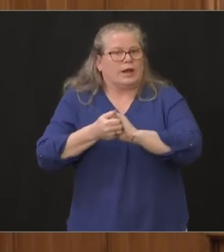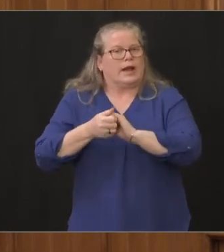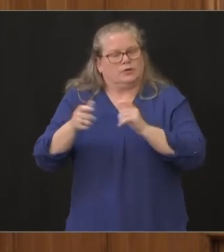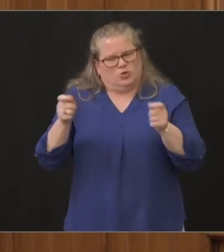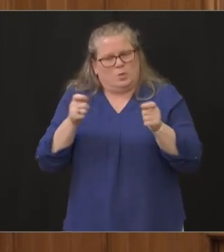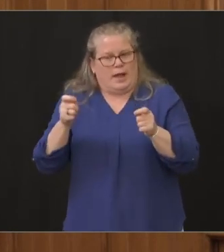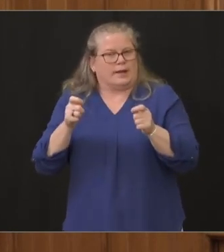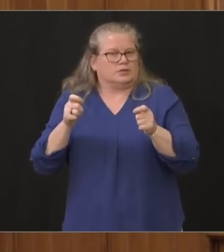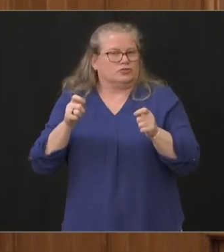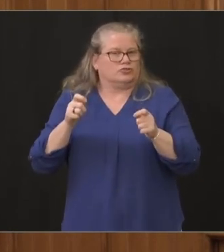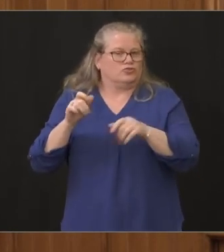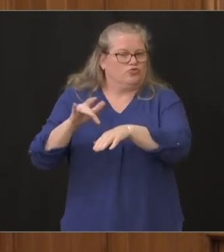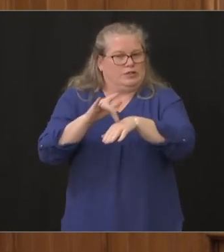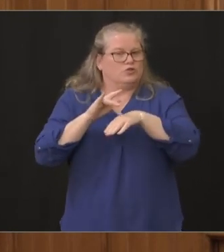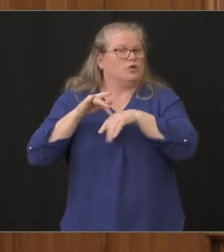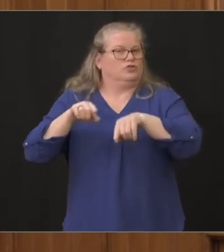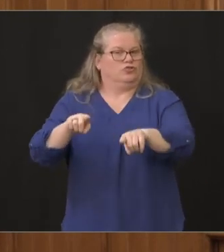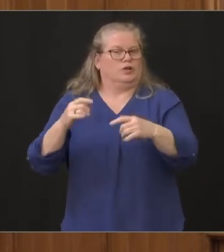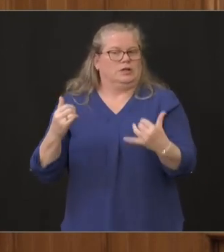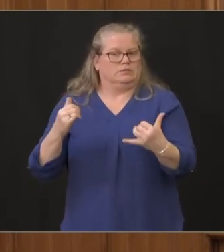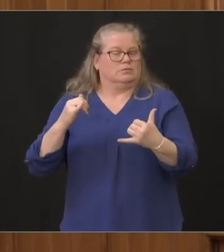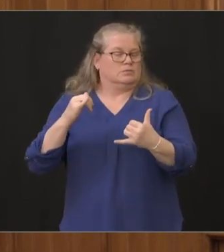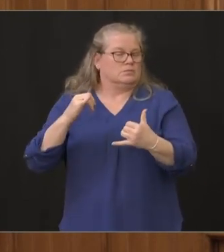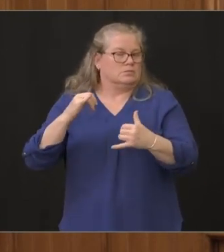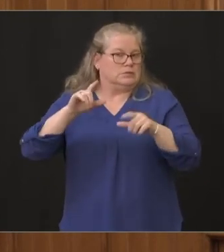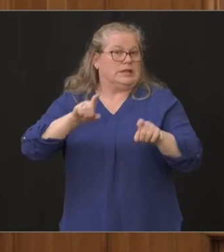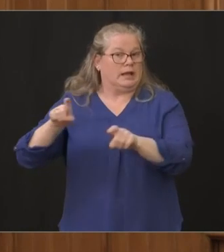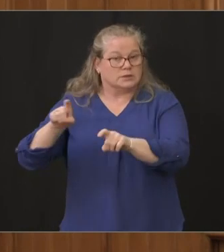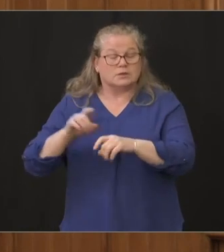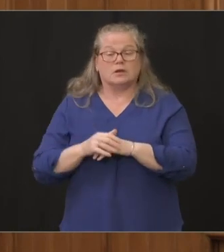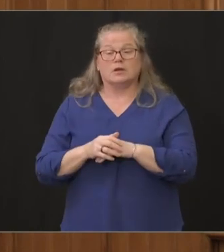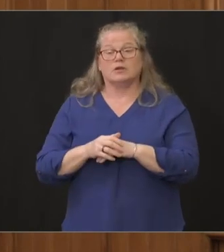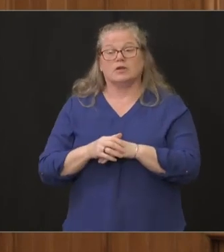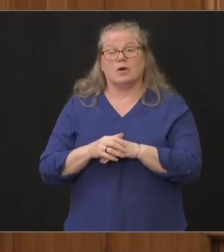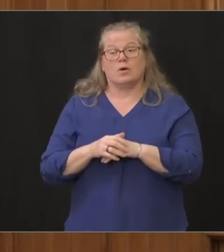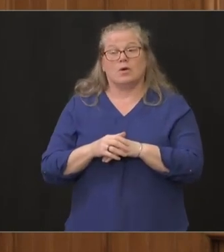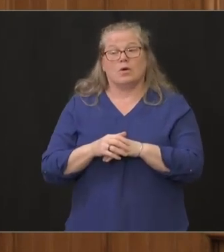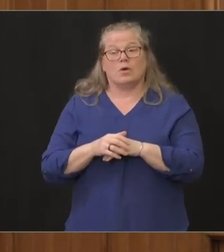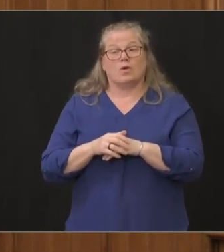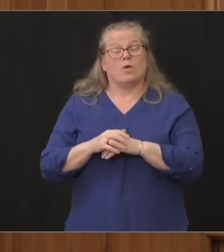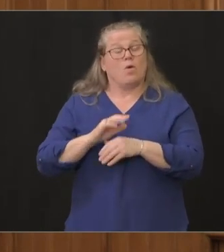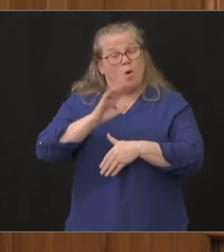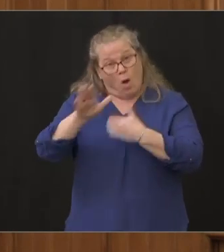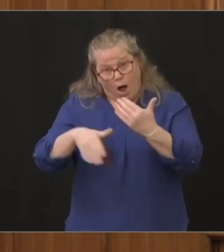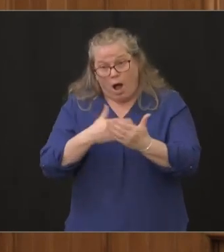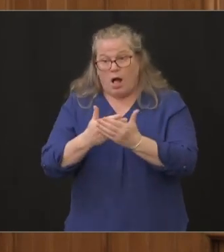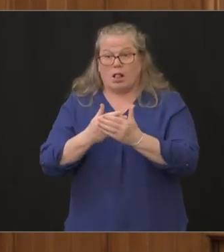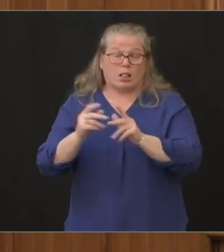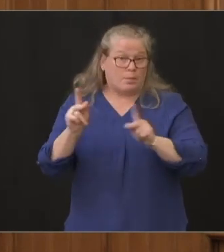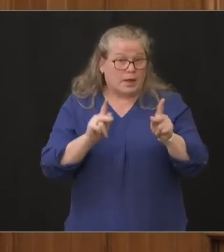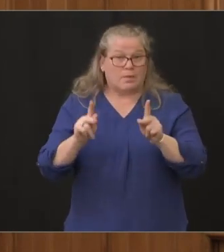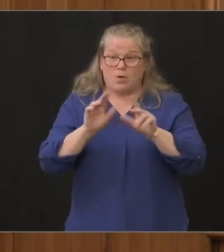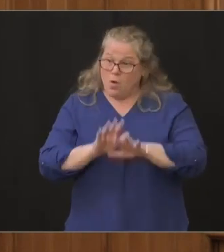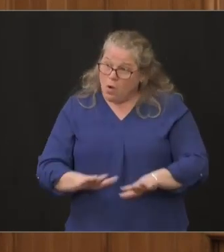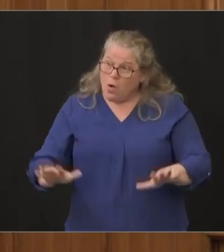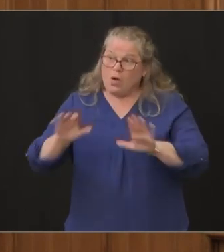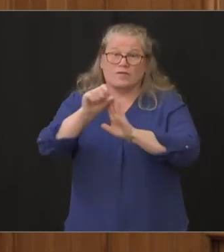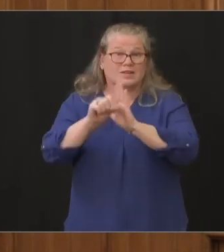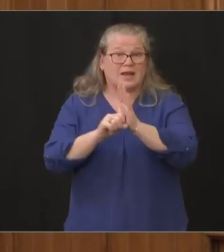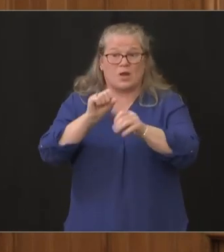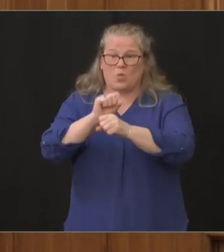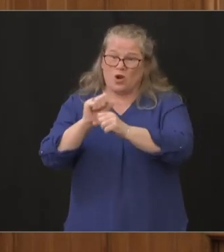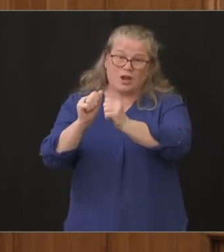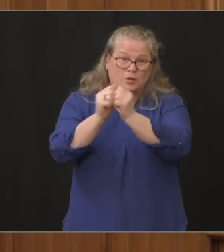so I have great gratitude first and foremost to everybody across the state who are working together